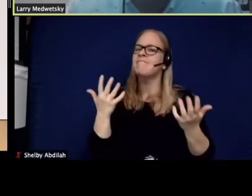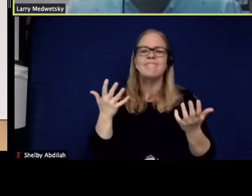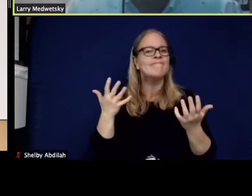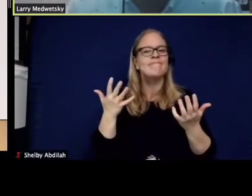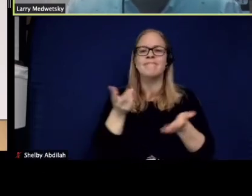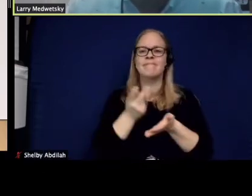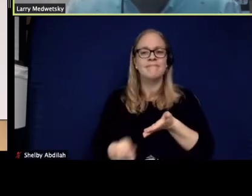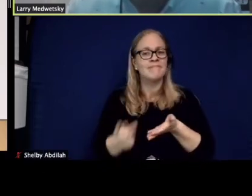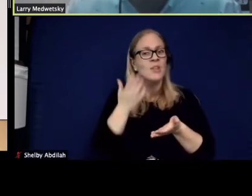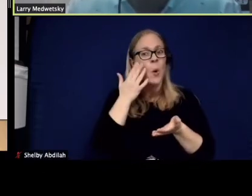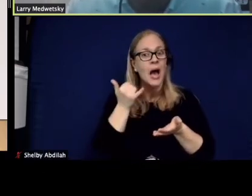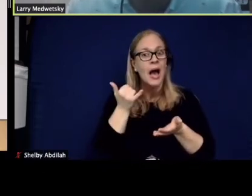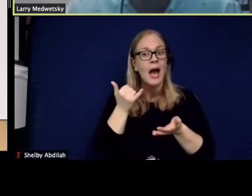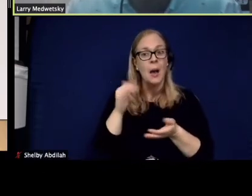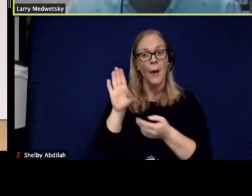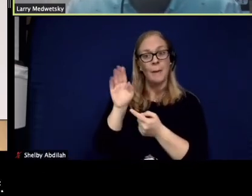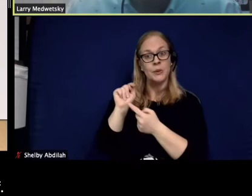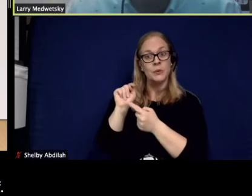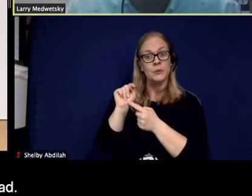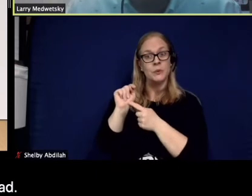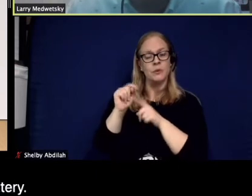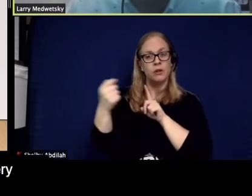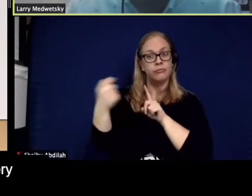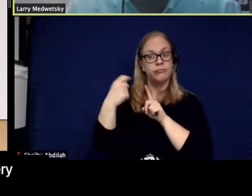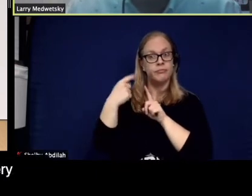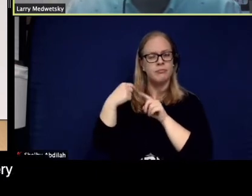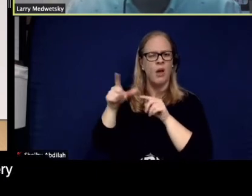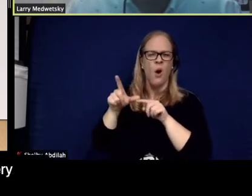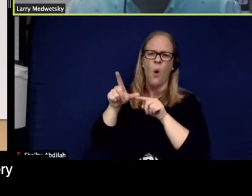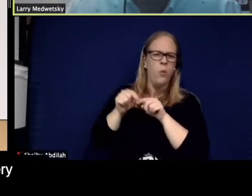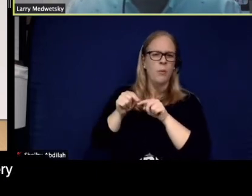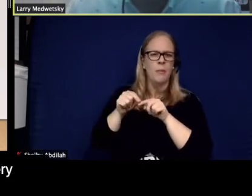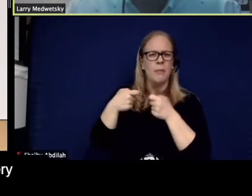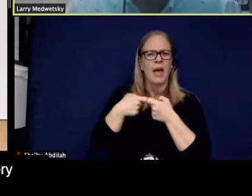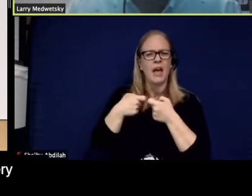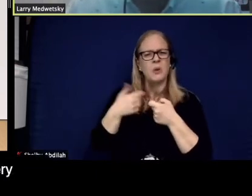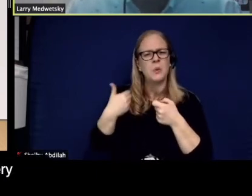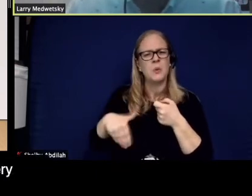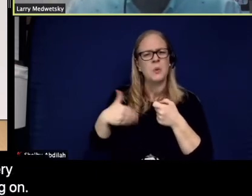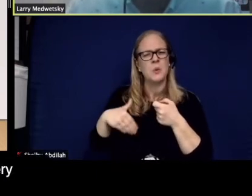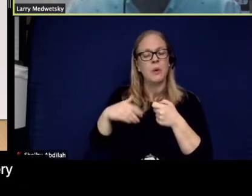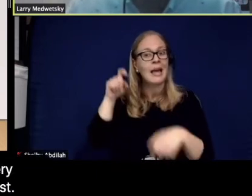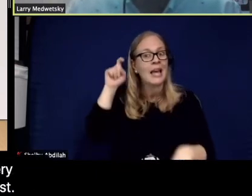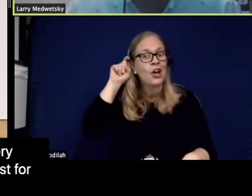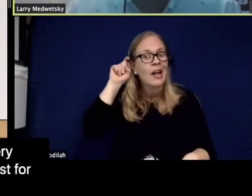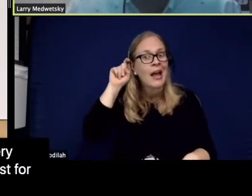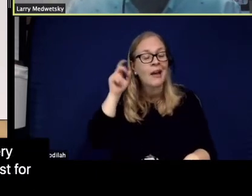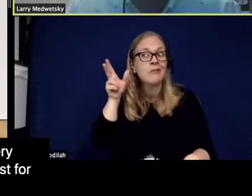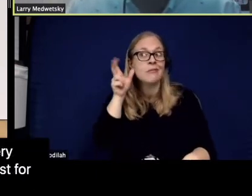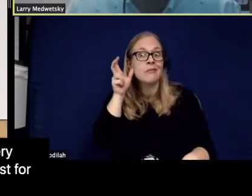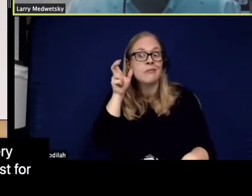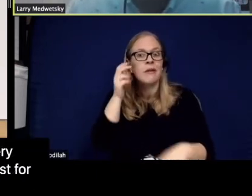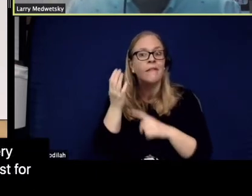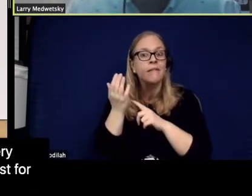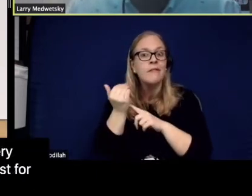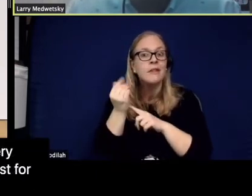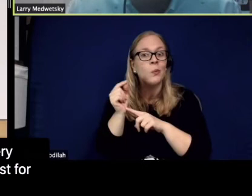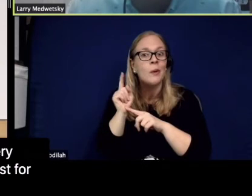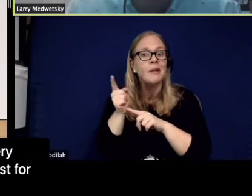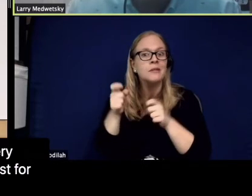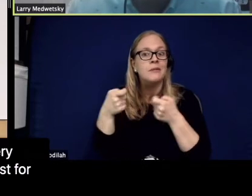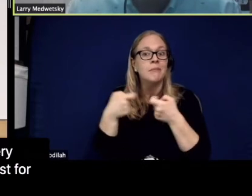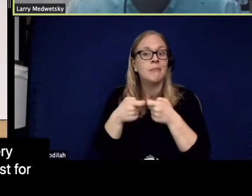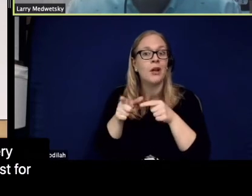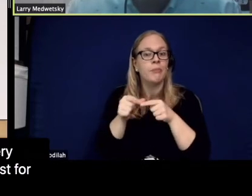it communicates caused a lot of battery drainage, and hearing aids, the batteries could only last for like 15, 20 minutes. So we